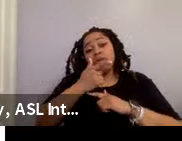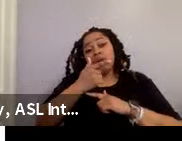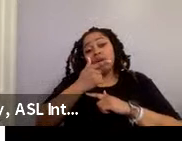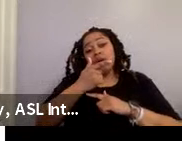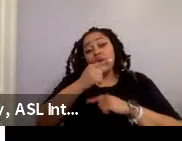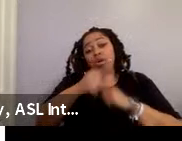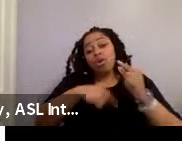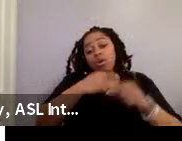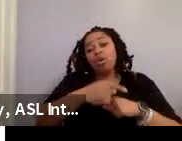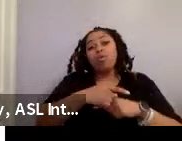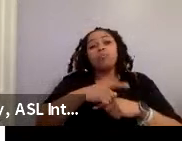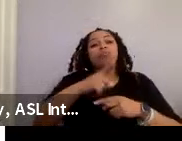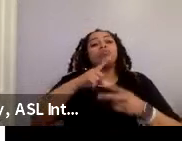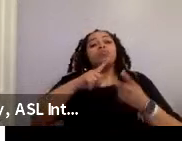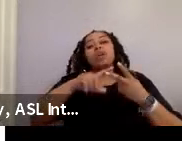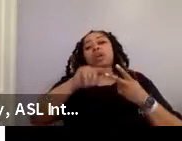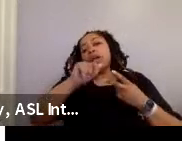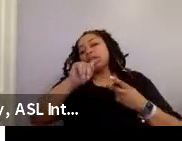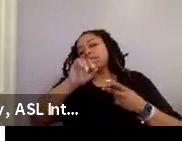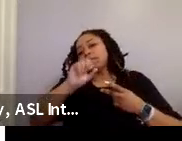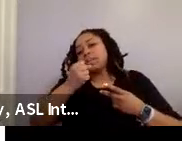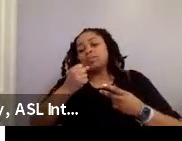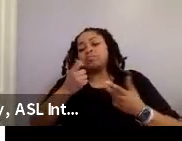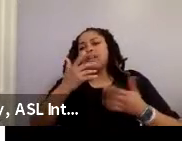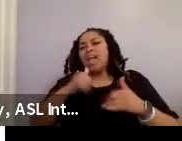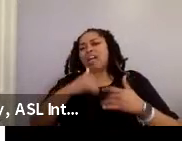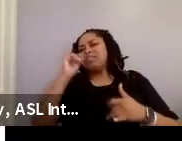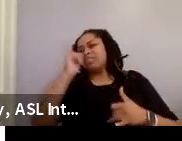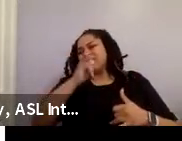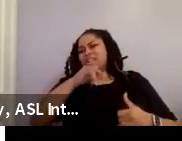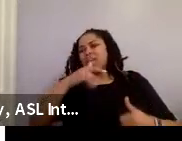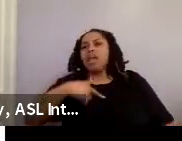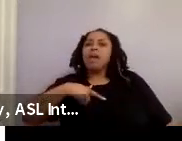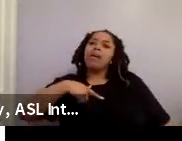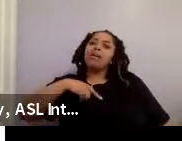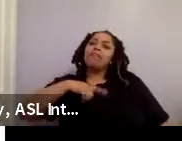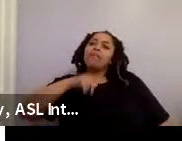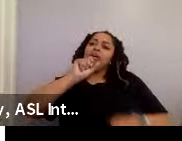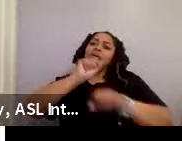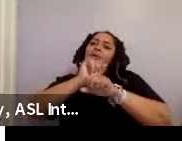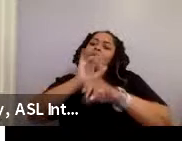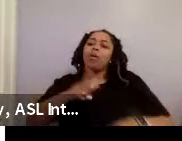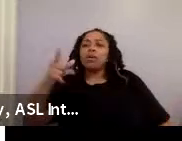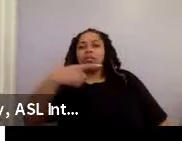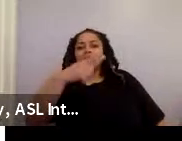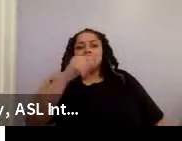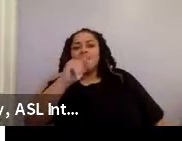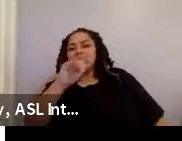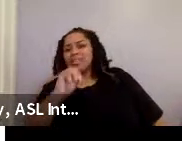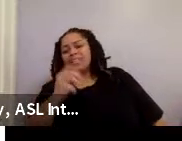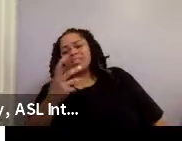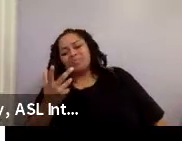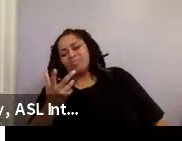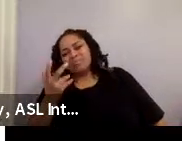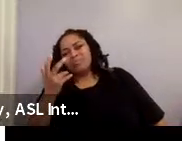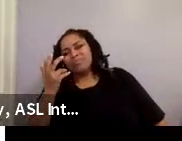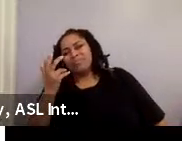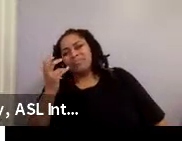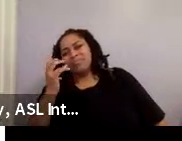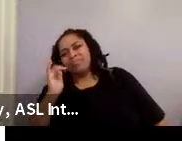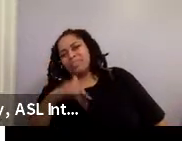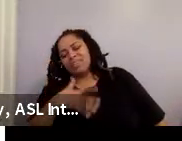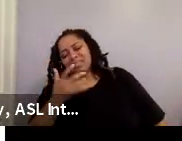with ATMs, how ridiculous would it be to have a teller out at the ATM? That was probably proposed early